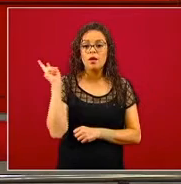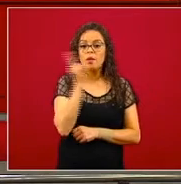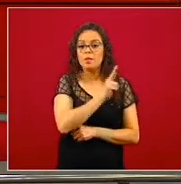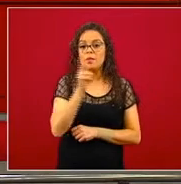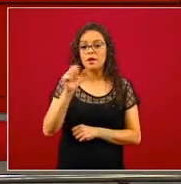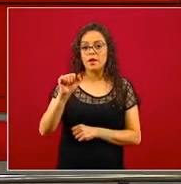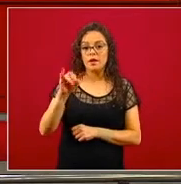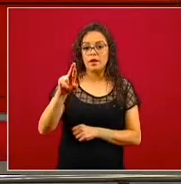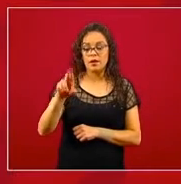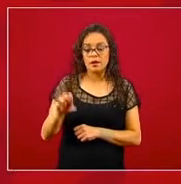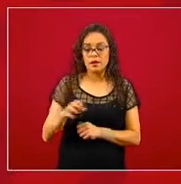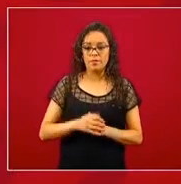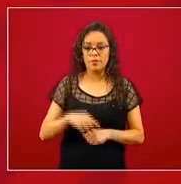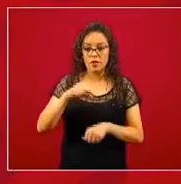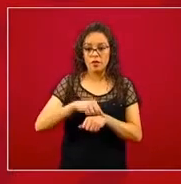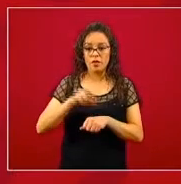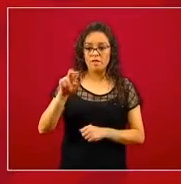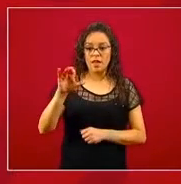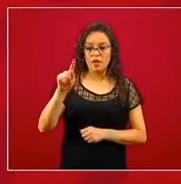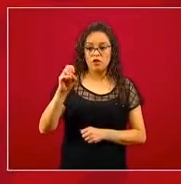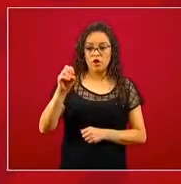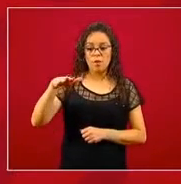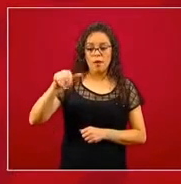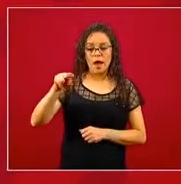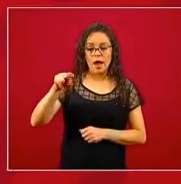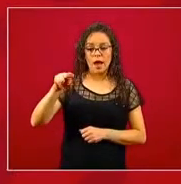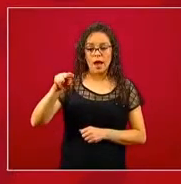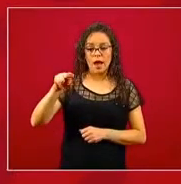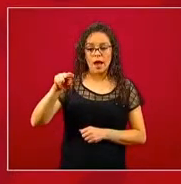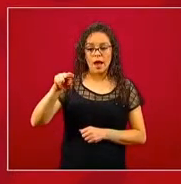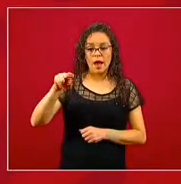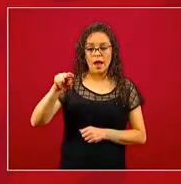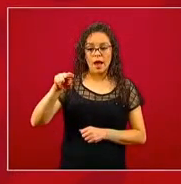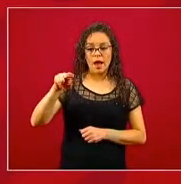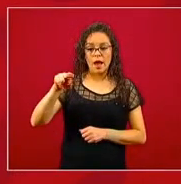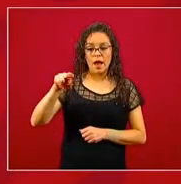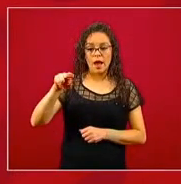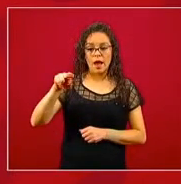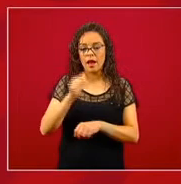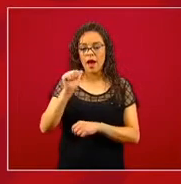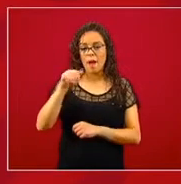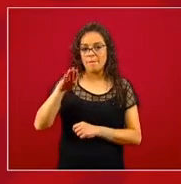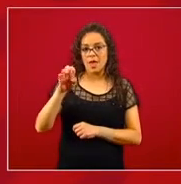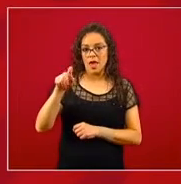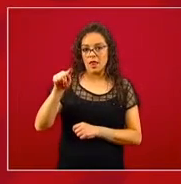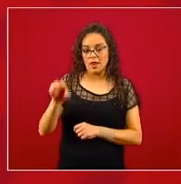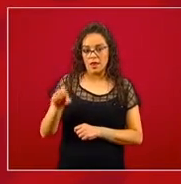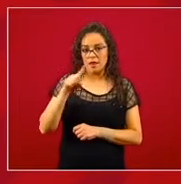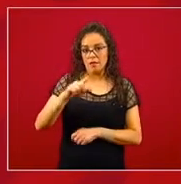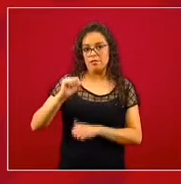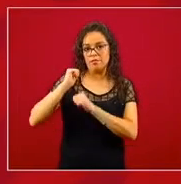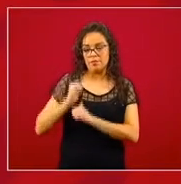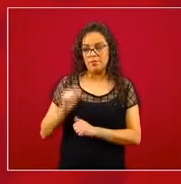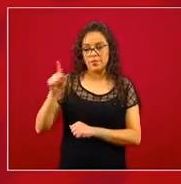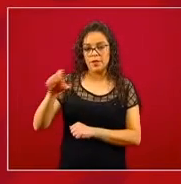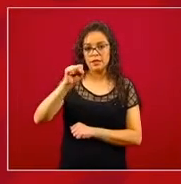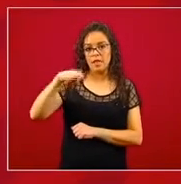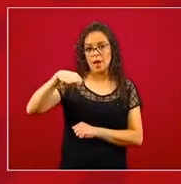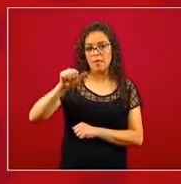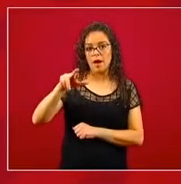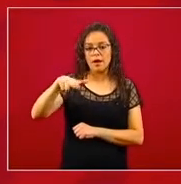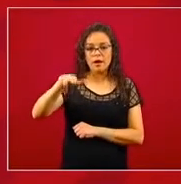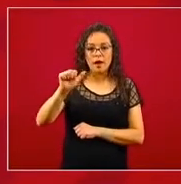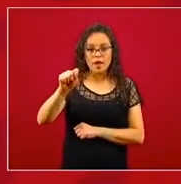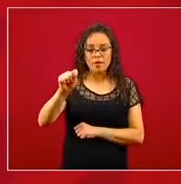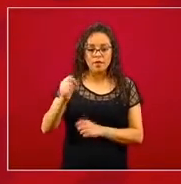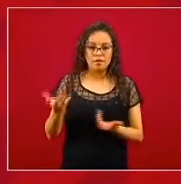gone through this topic with much interest, identifying many delays that are very important in our public